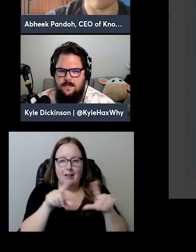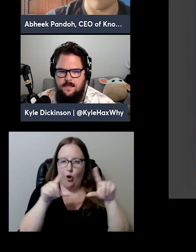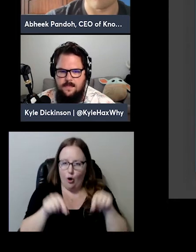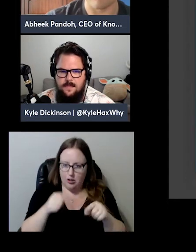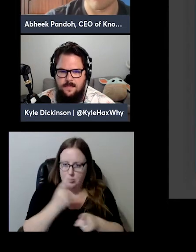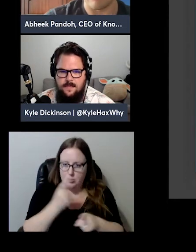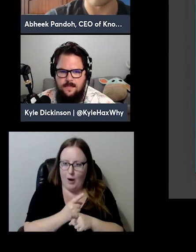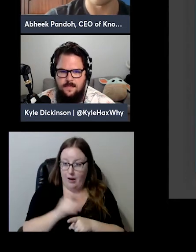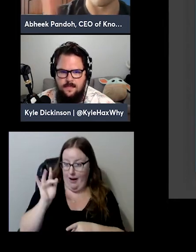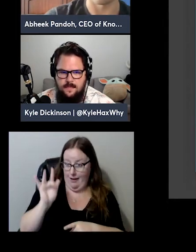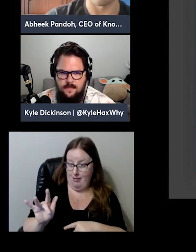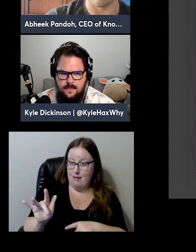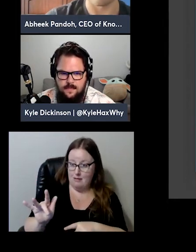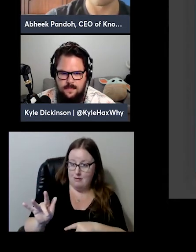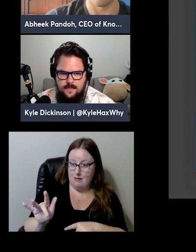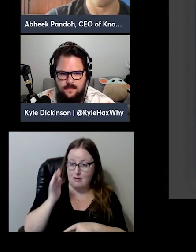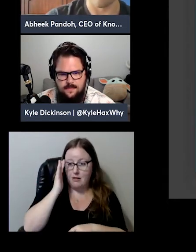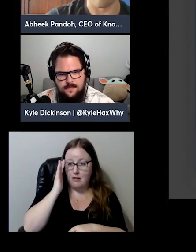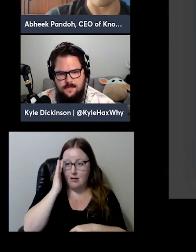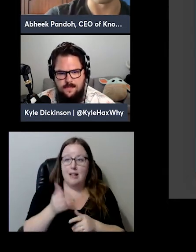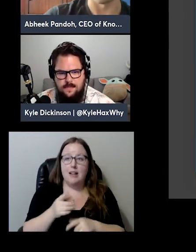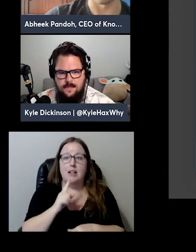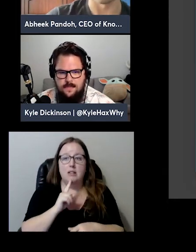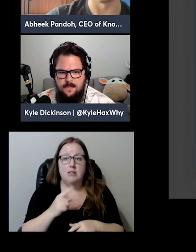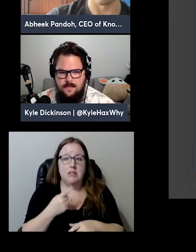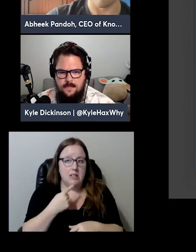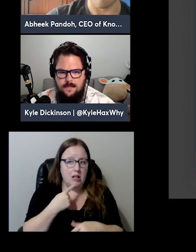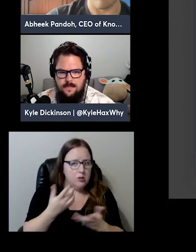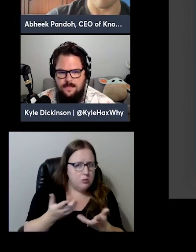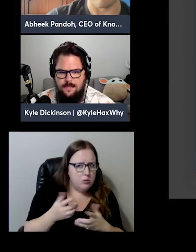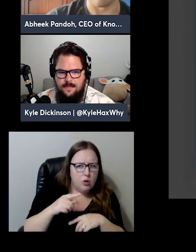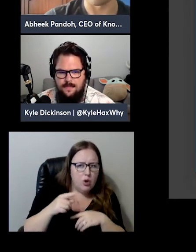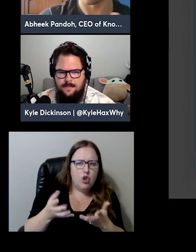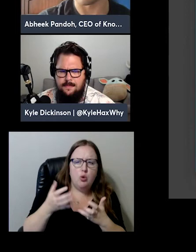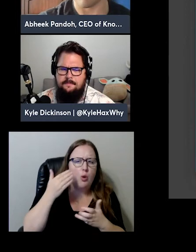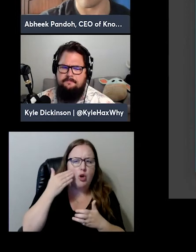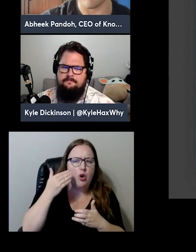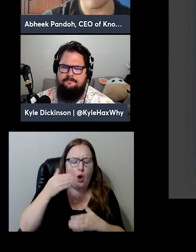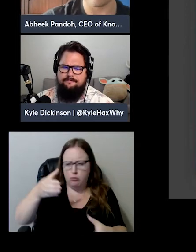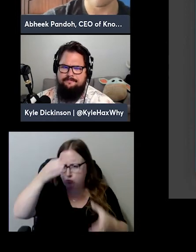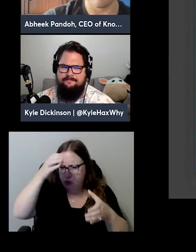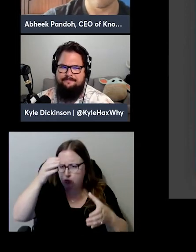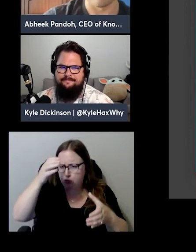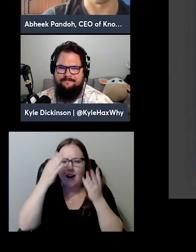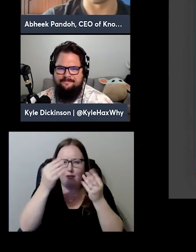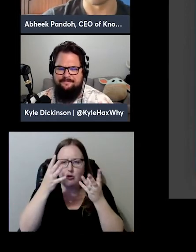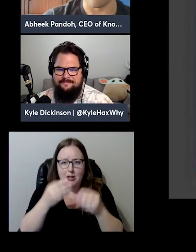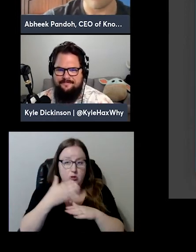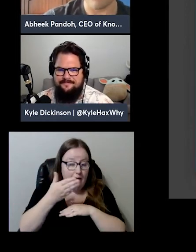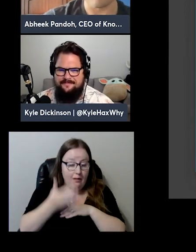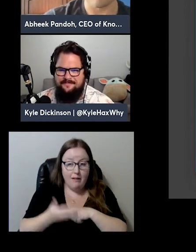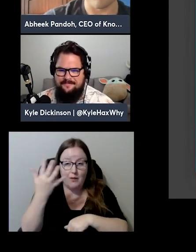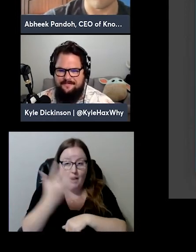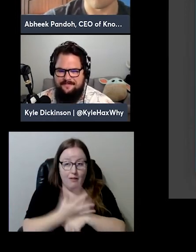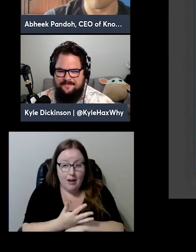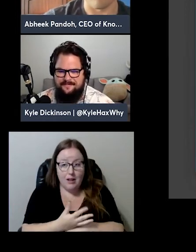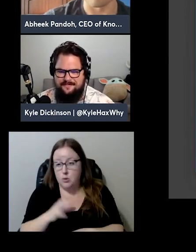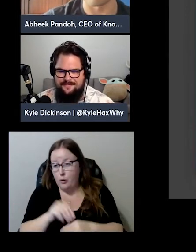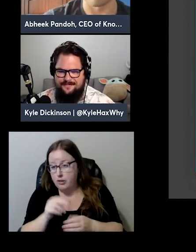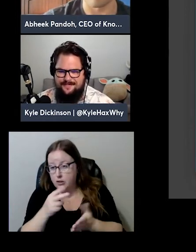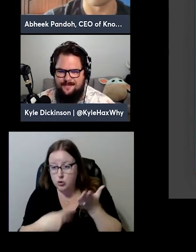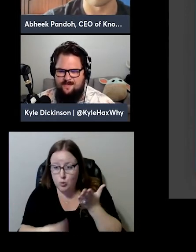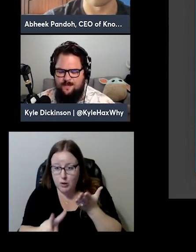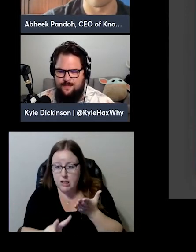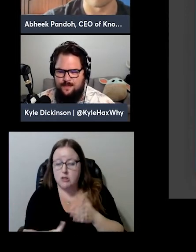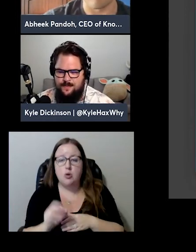study flashcards. It actually asks you, hey, when do you want to know this material by, right? In the next 5 days, within 2 weeks, or